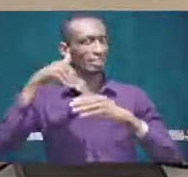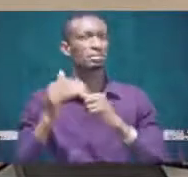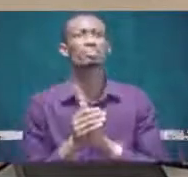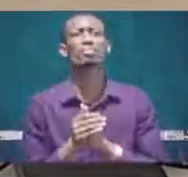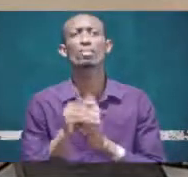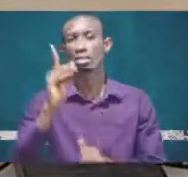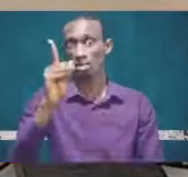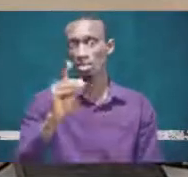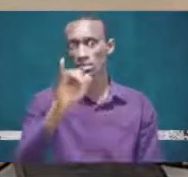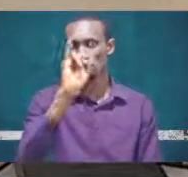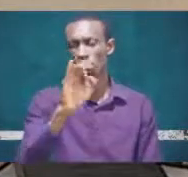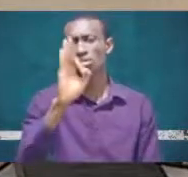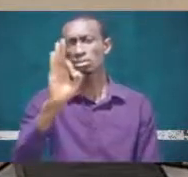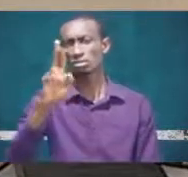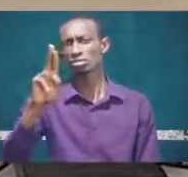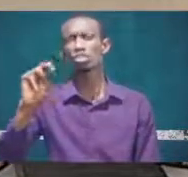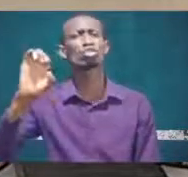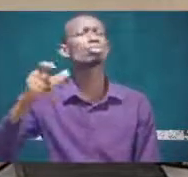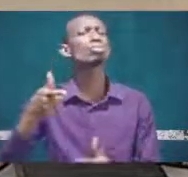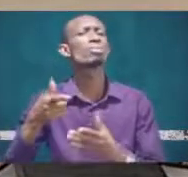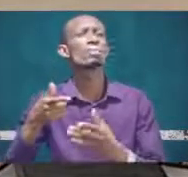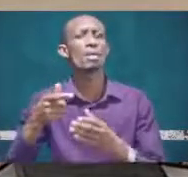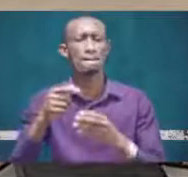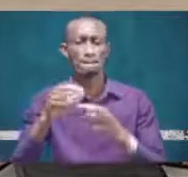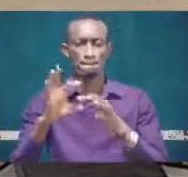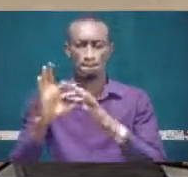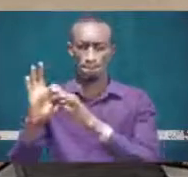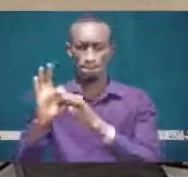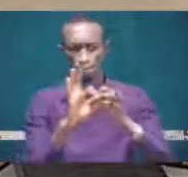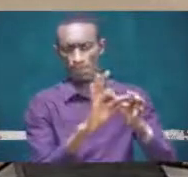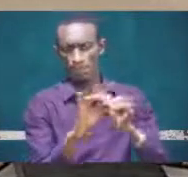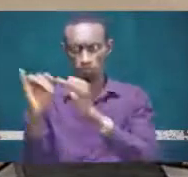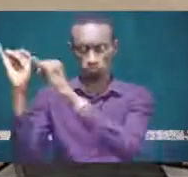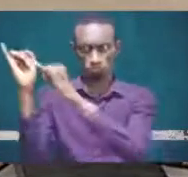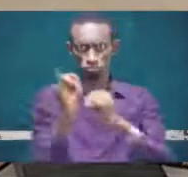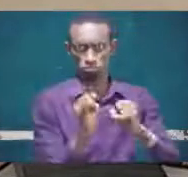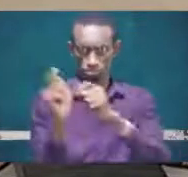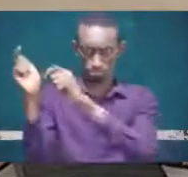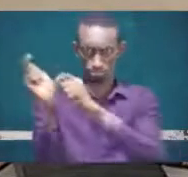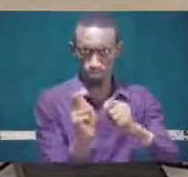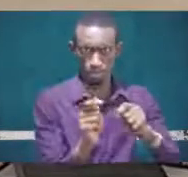molecules from the region of high concentration to the region of low concentration, as well